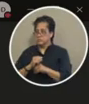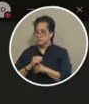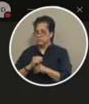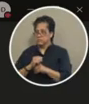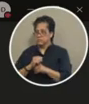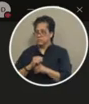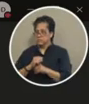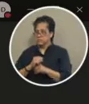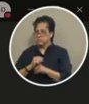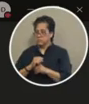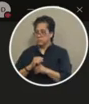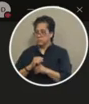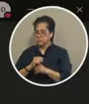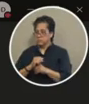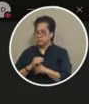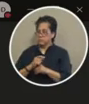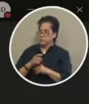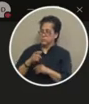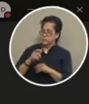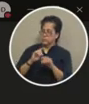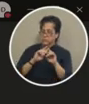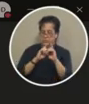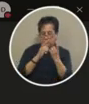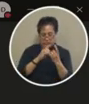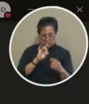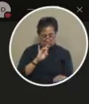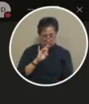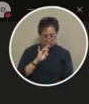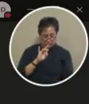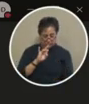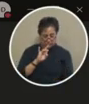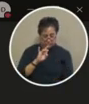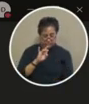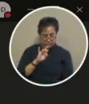Okay. Representative Lazarga?